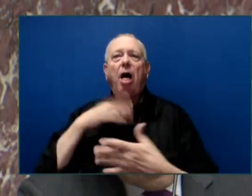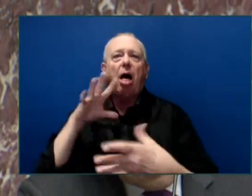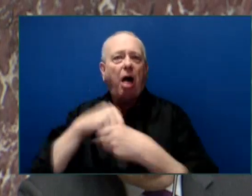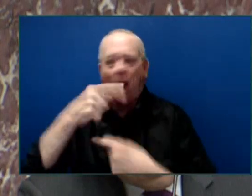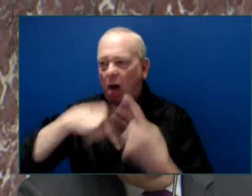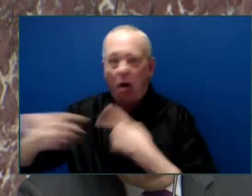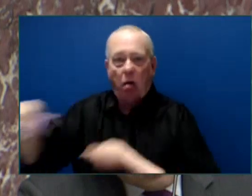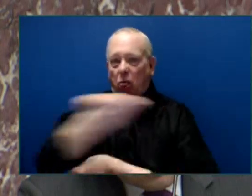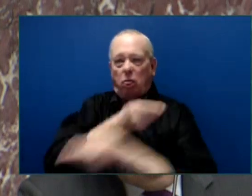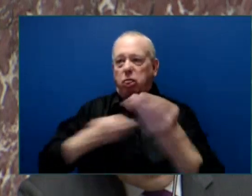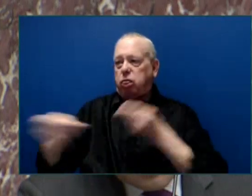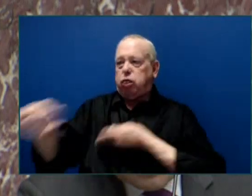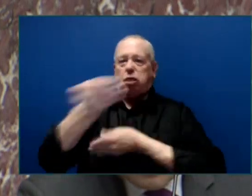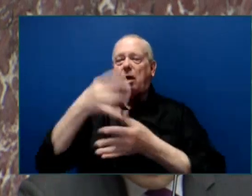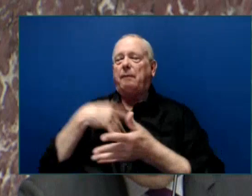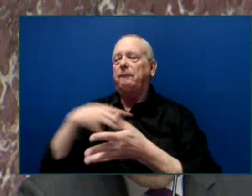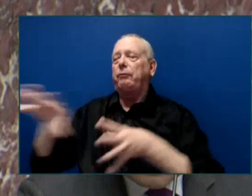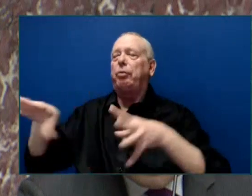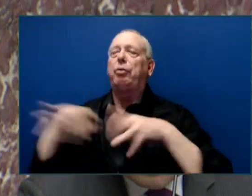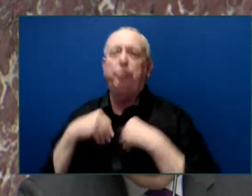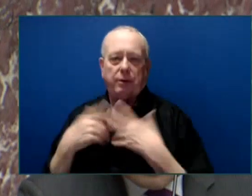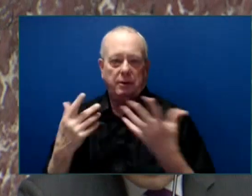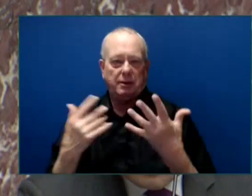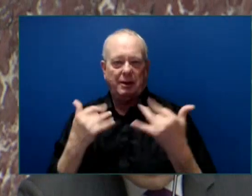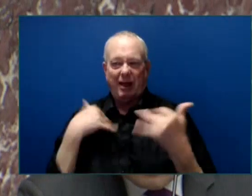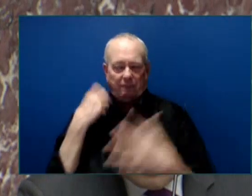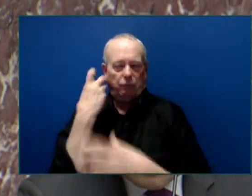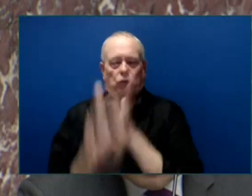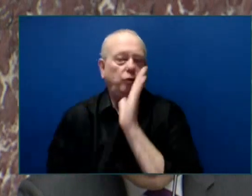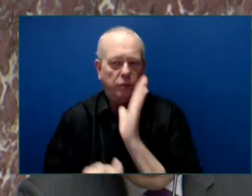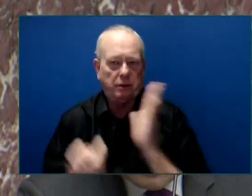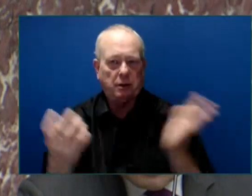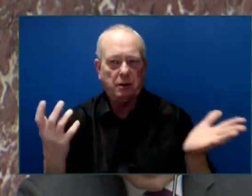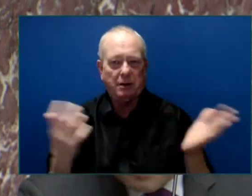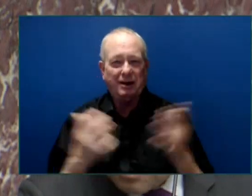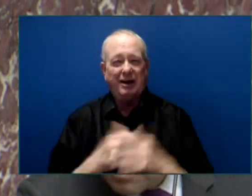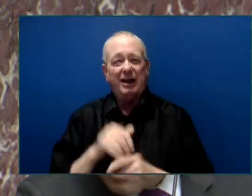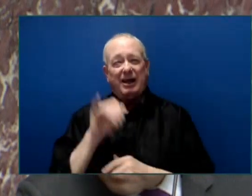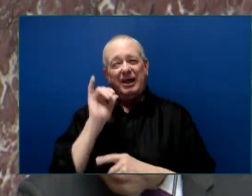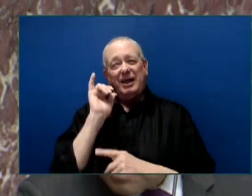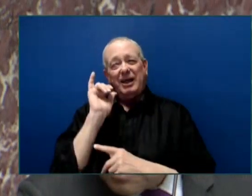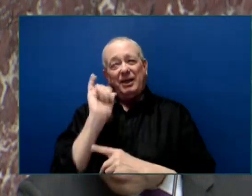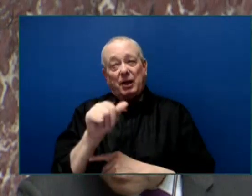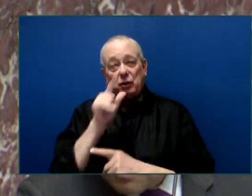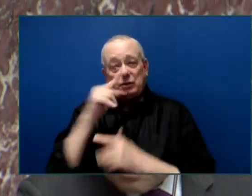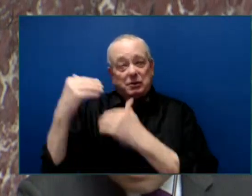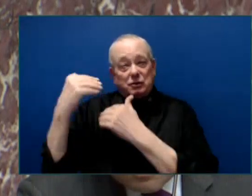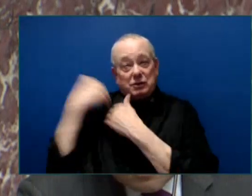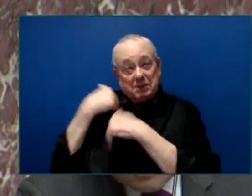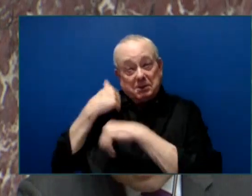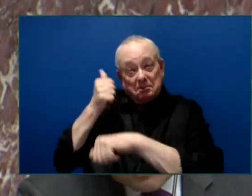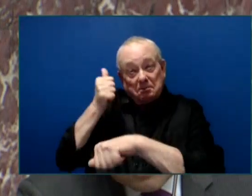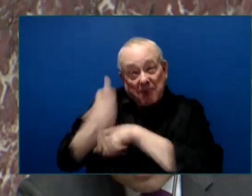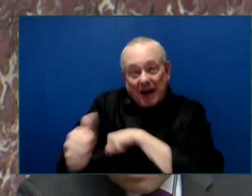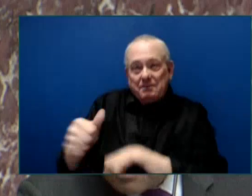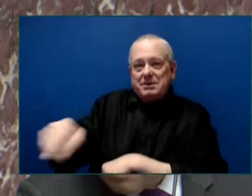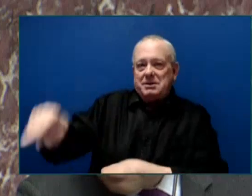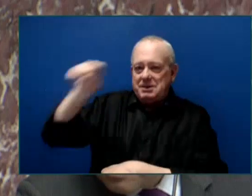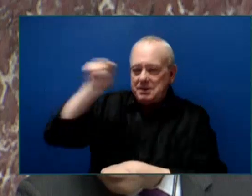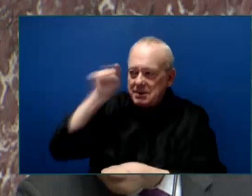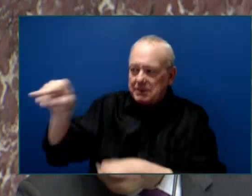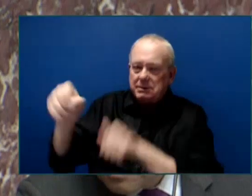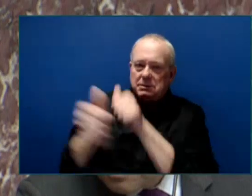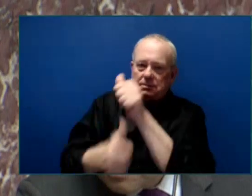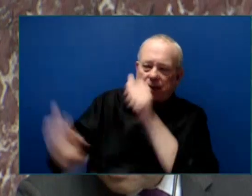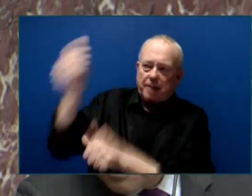haircut," end quote. That is on the shoulders of this Premier. The Minister can get up and wax